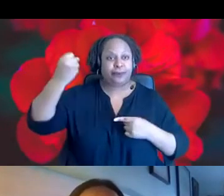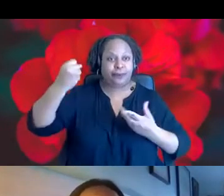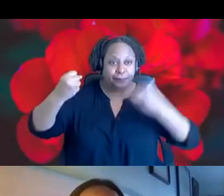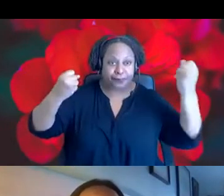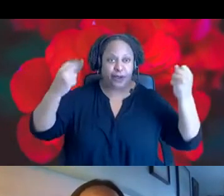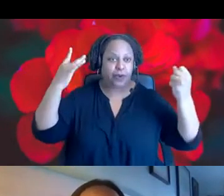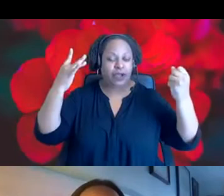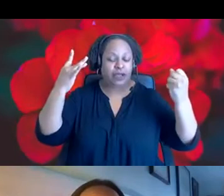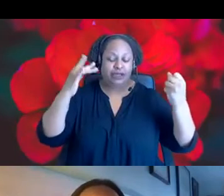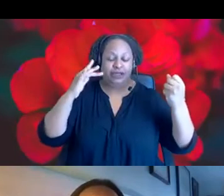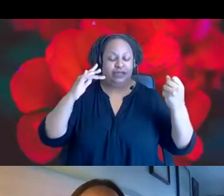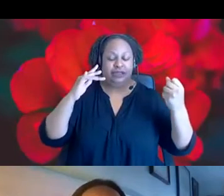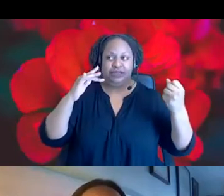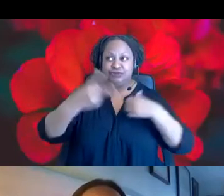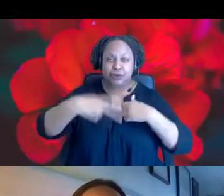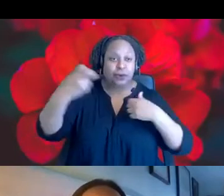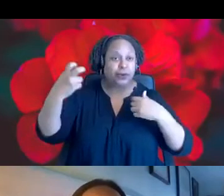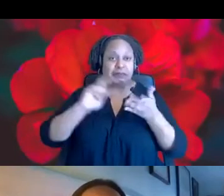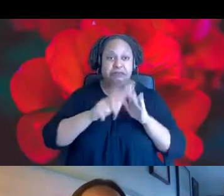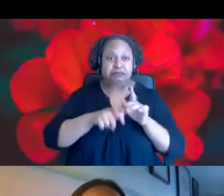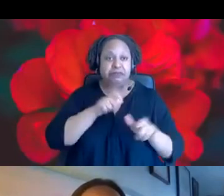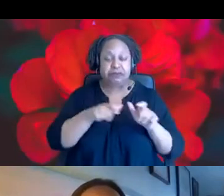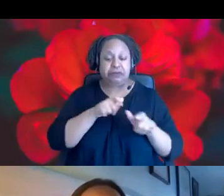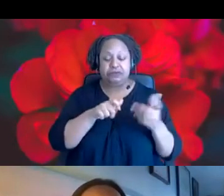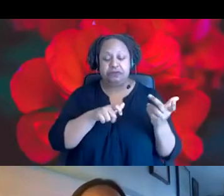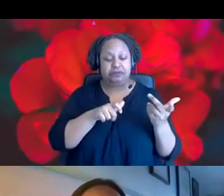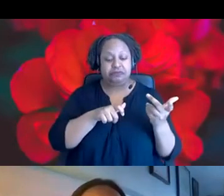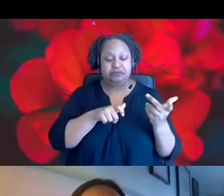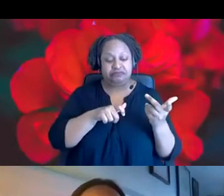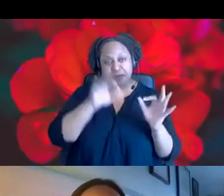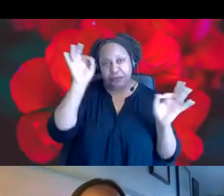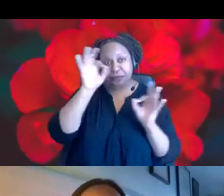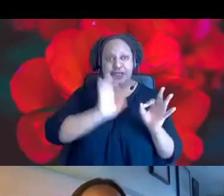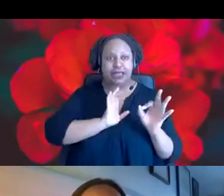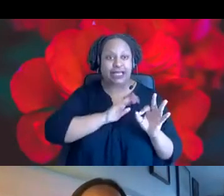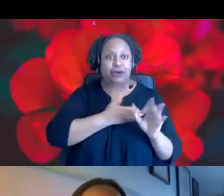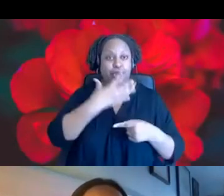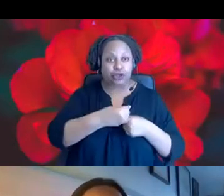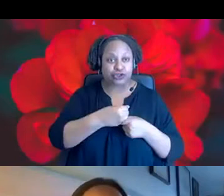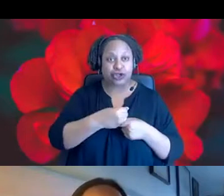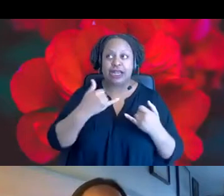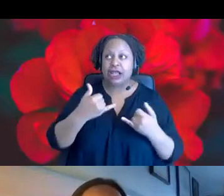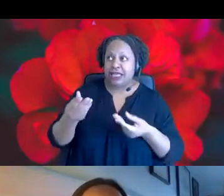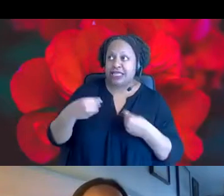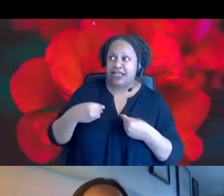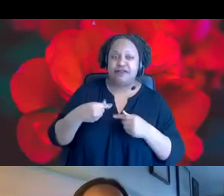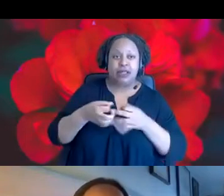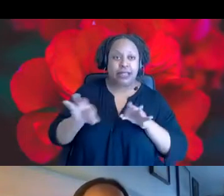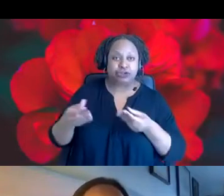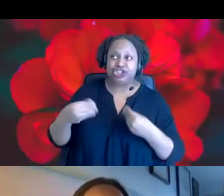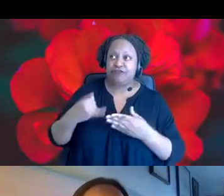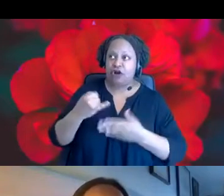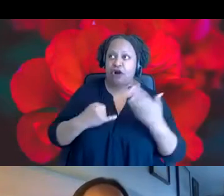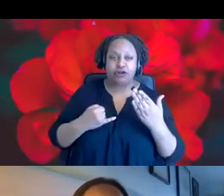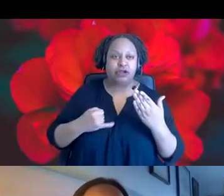ought to, we were being given a language and art that is from another culture, but we can call it our